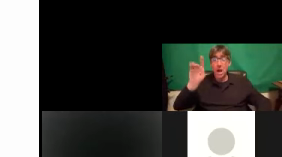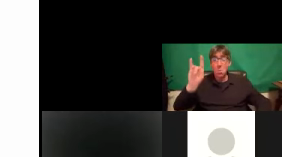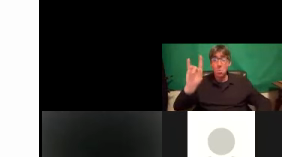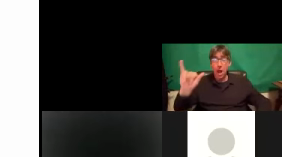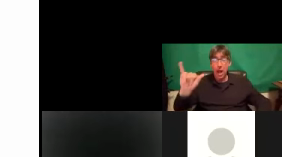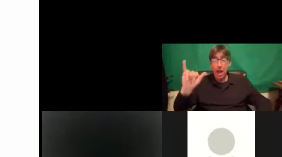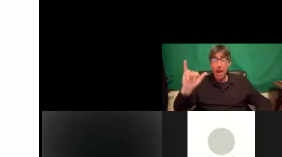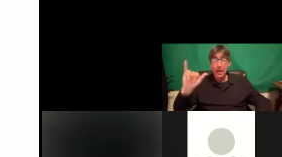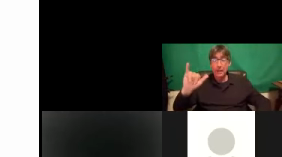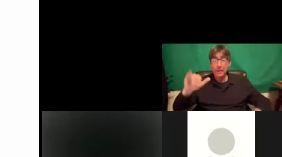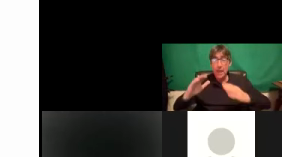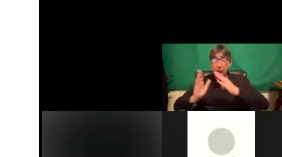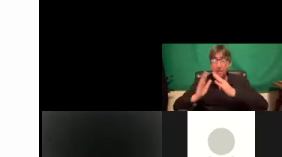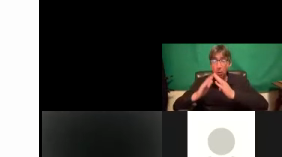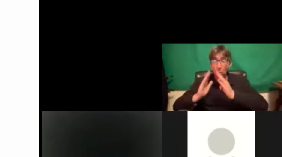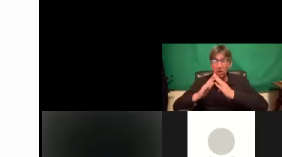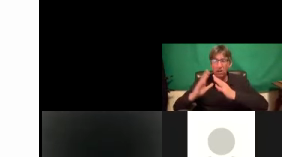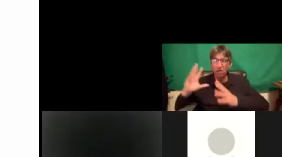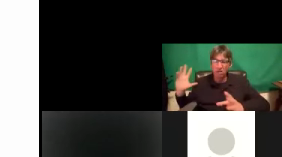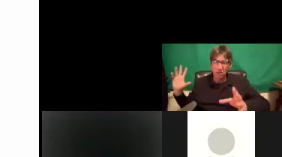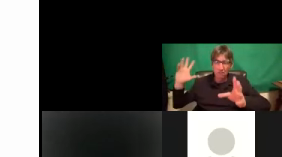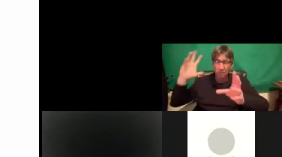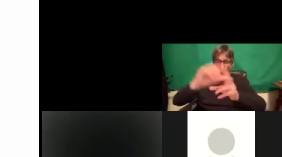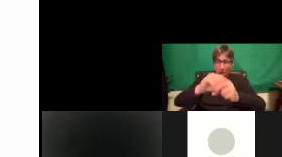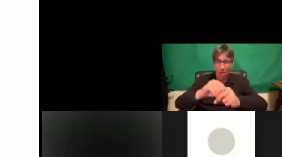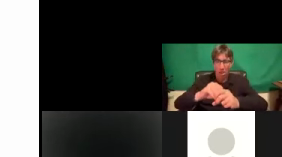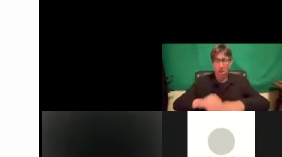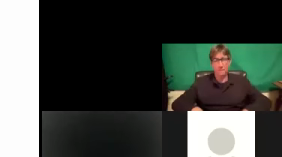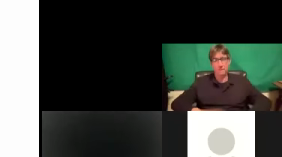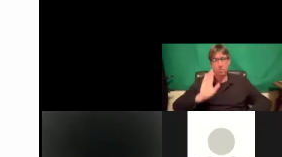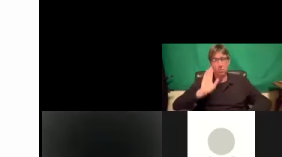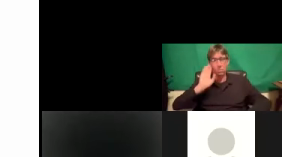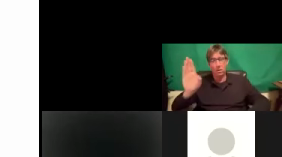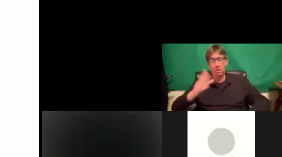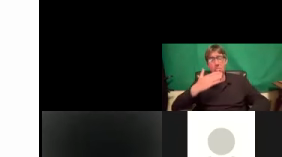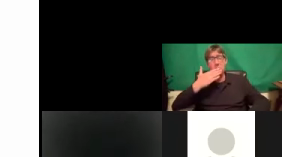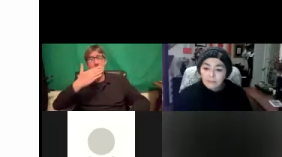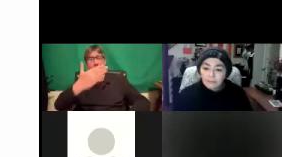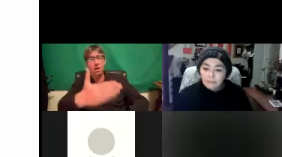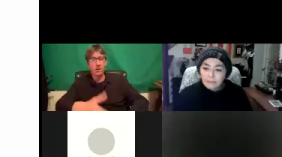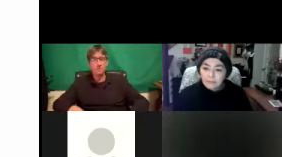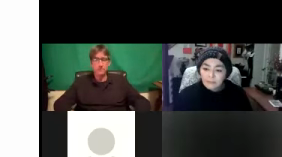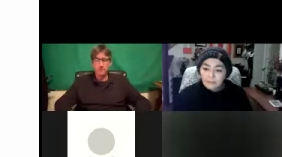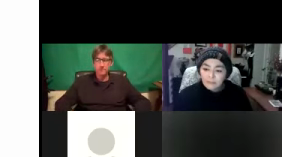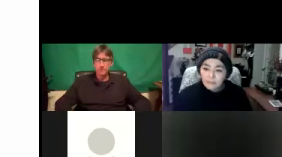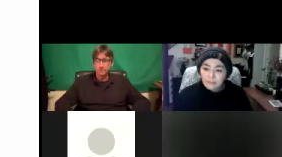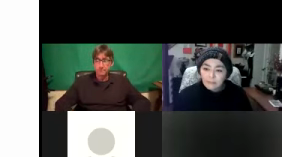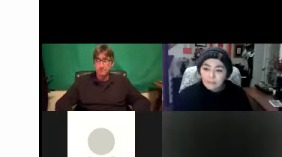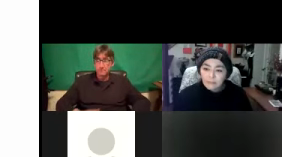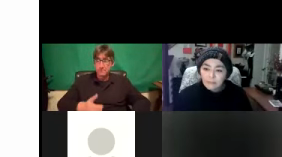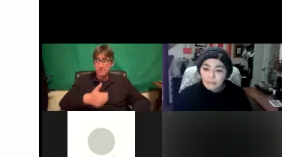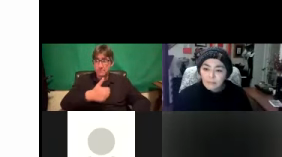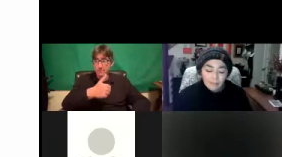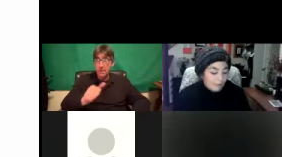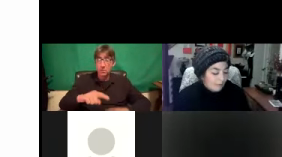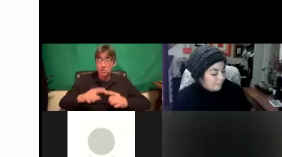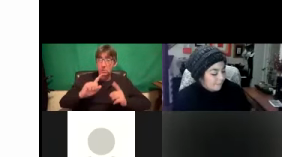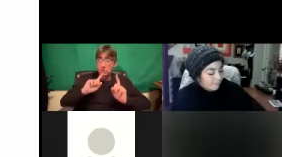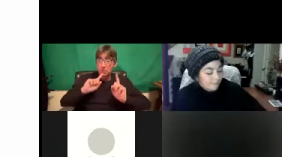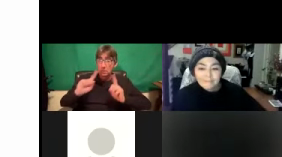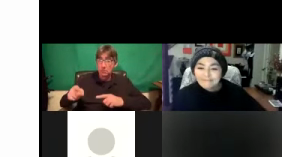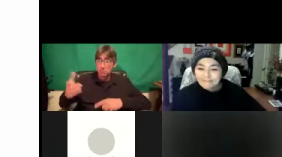Thank you for your comments, Kat. No, I don't know if you want to take a stab at answering some of those. Sure, and